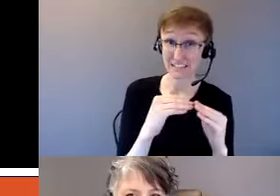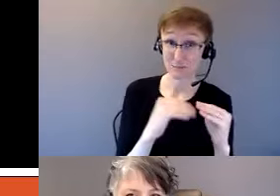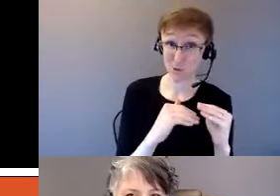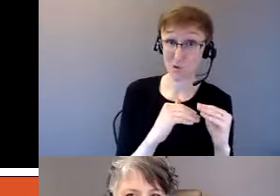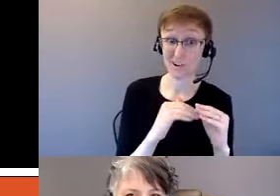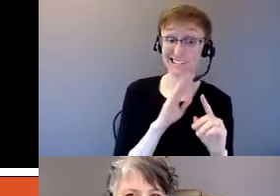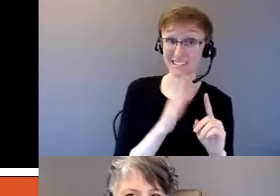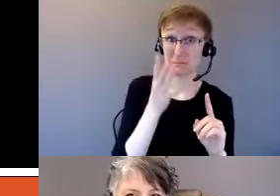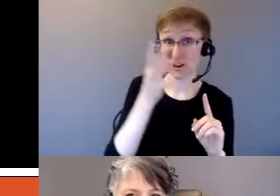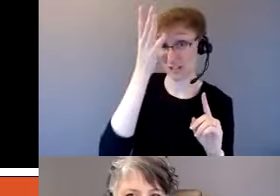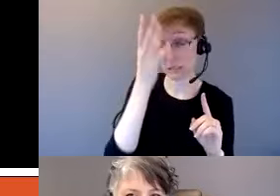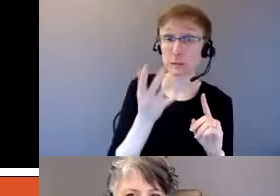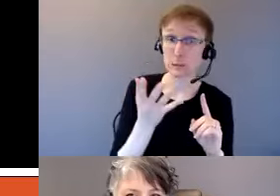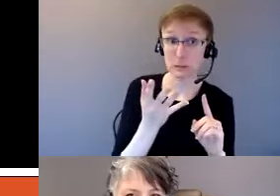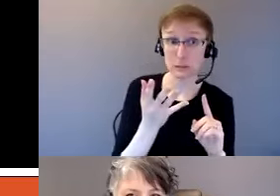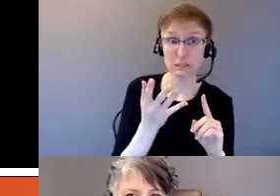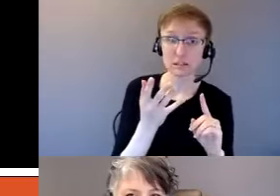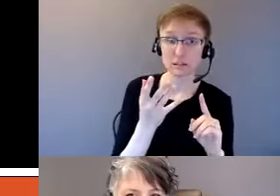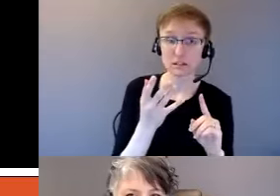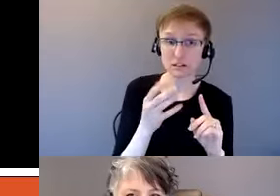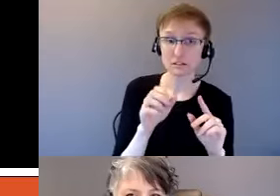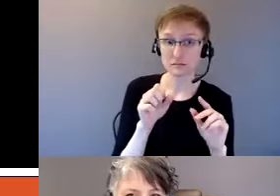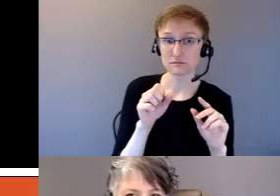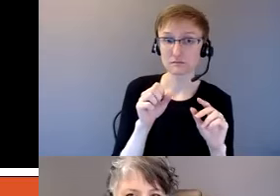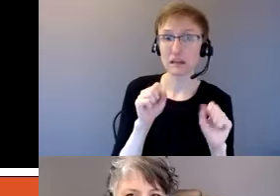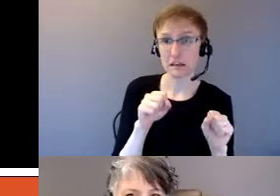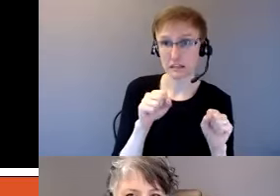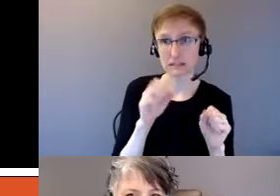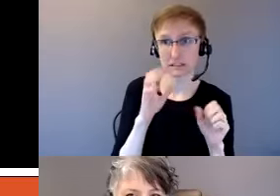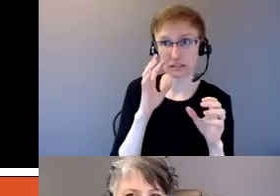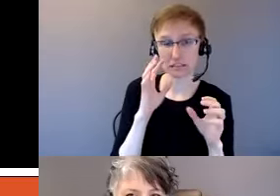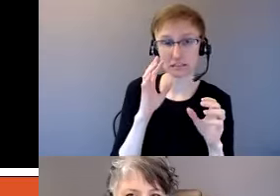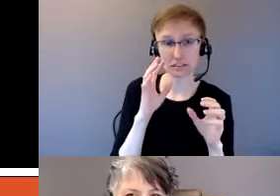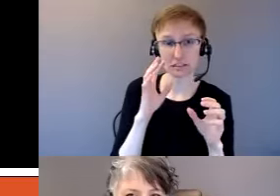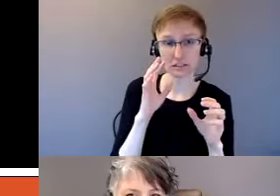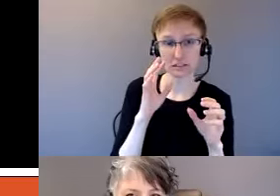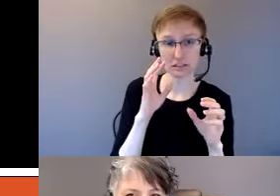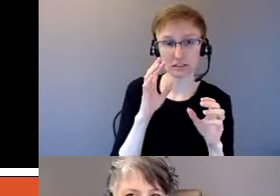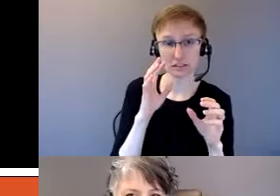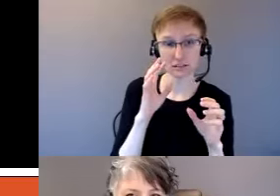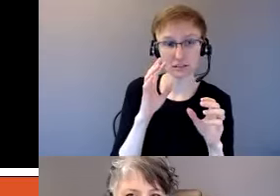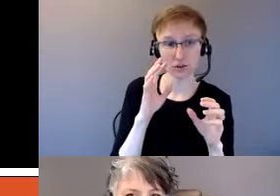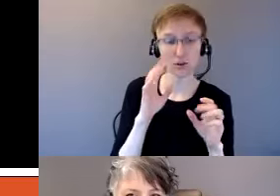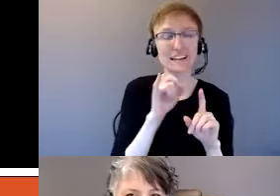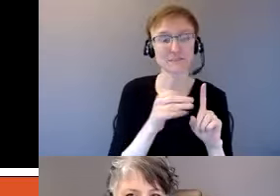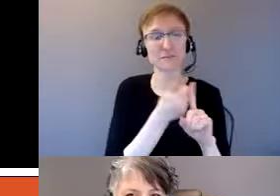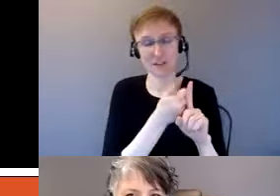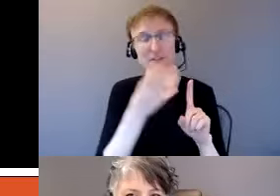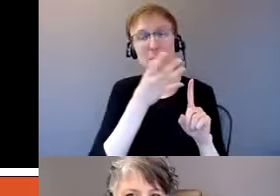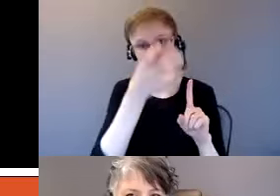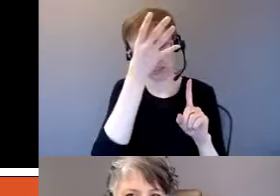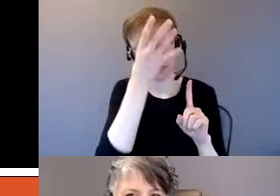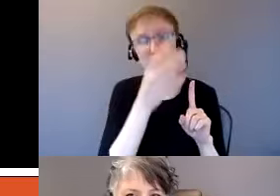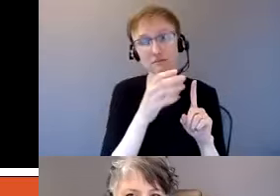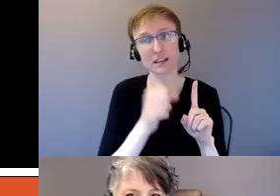is incapable of giving or refusing consent. And then they have to be available and willing. And